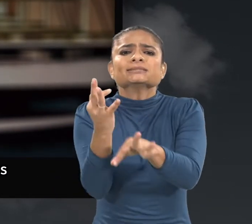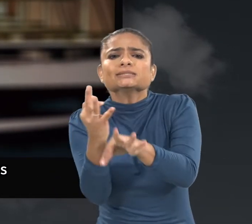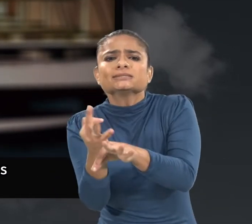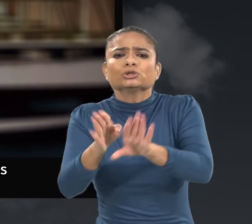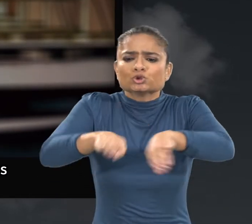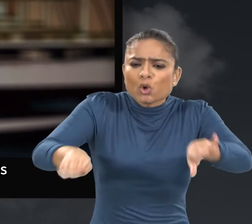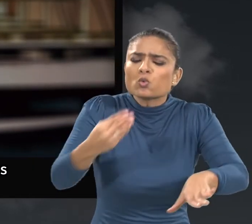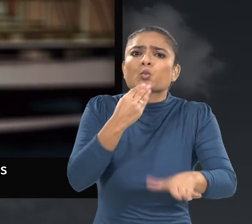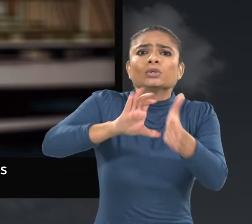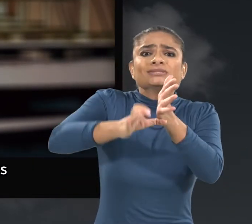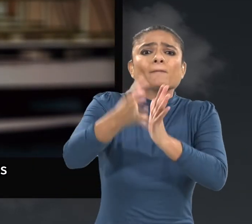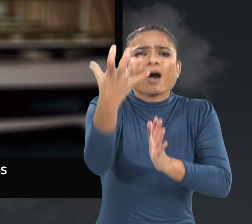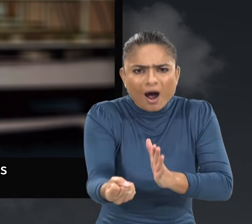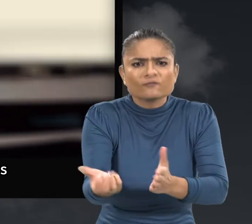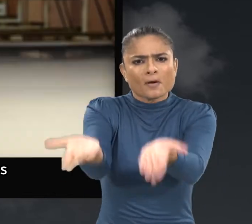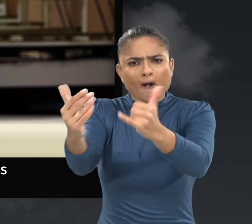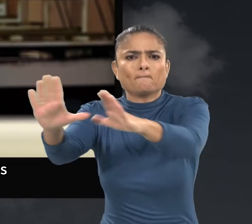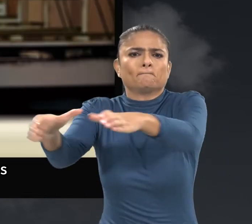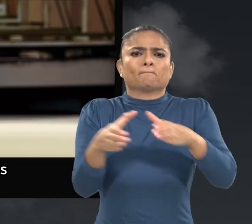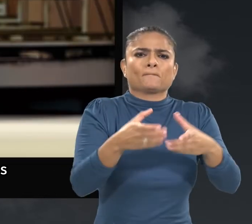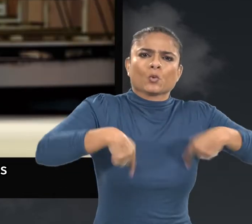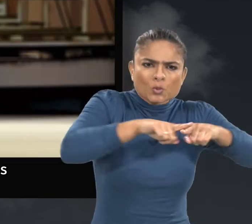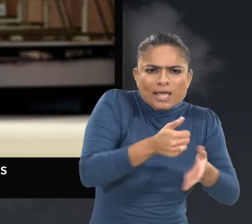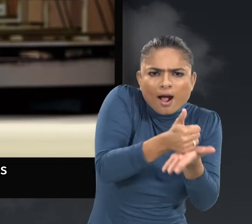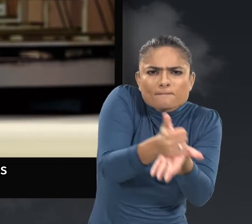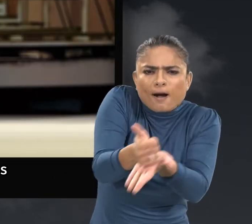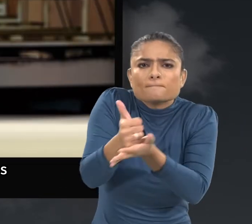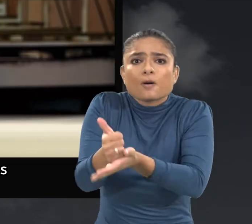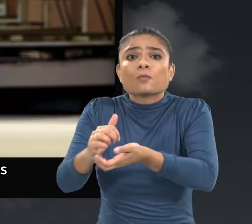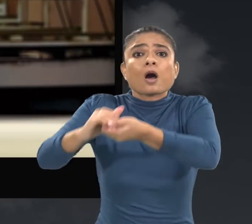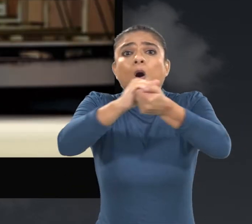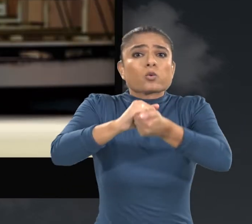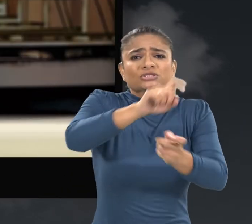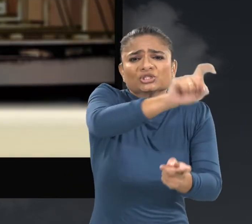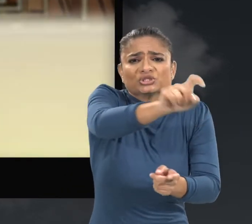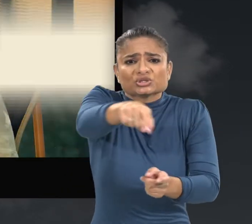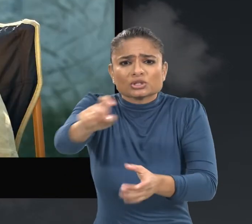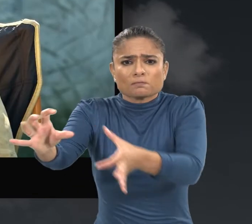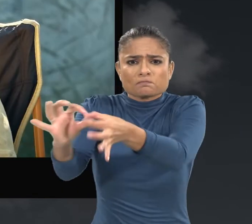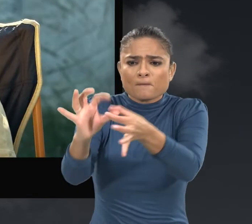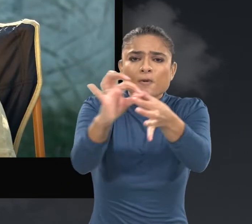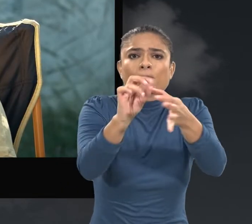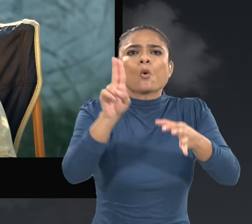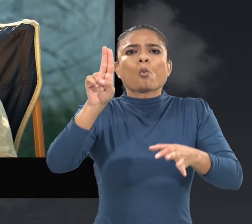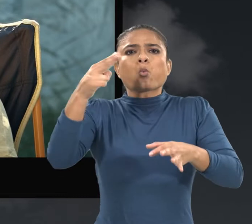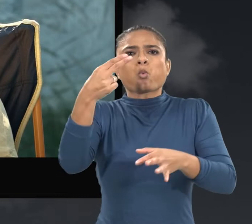other mommies or other families who have children with disabilities. I've teamed up with